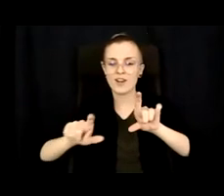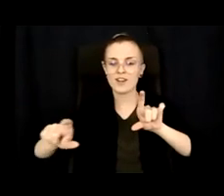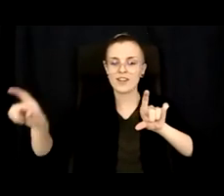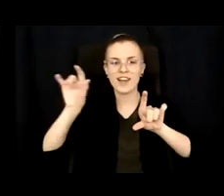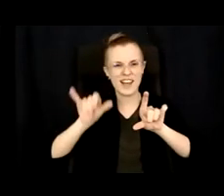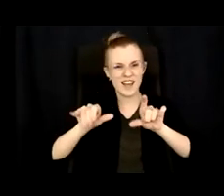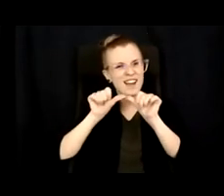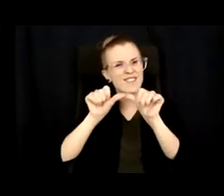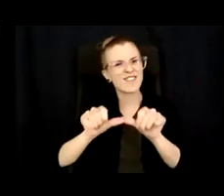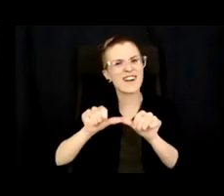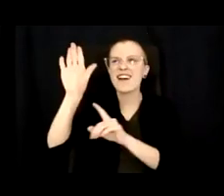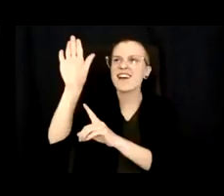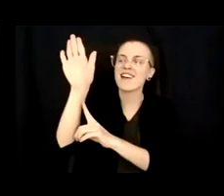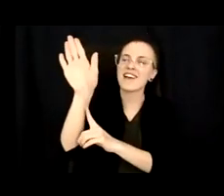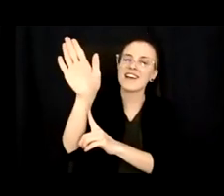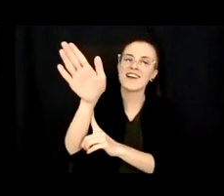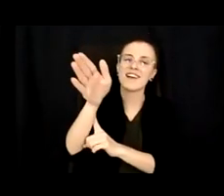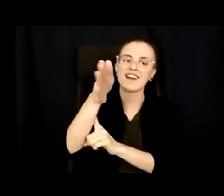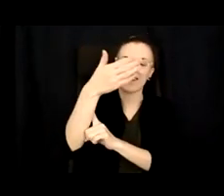banner yet